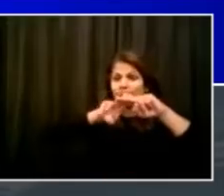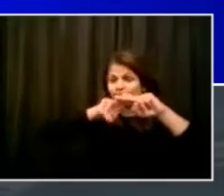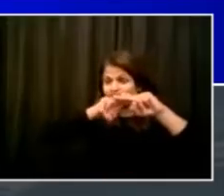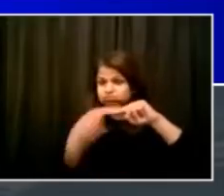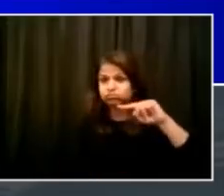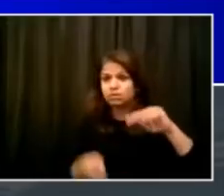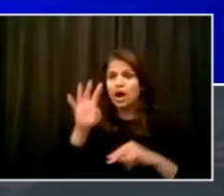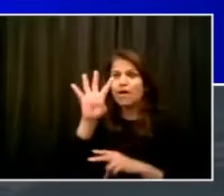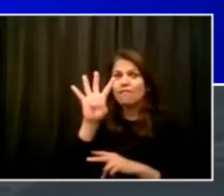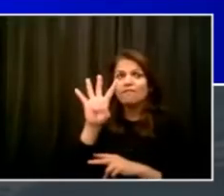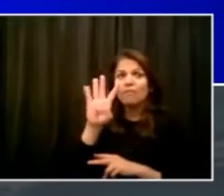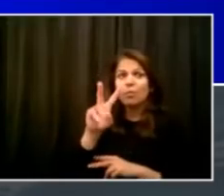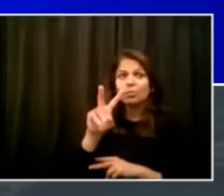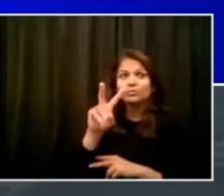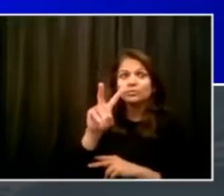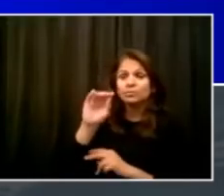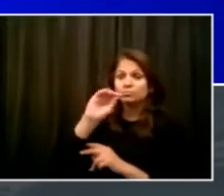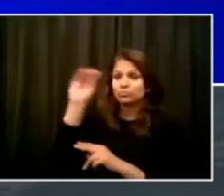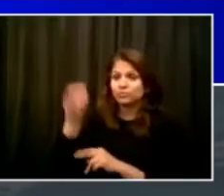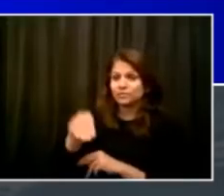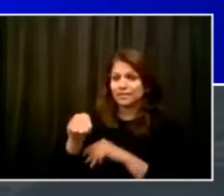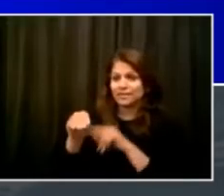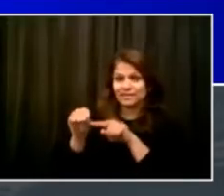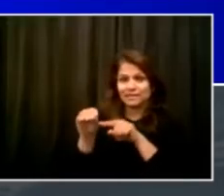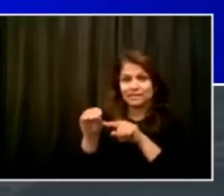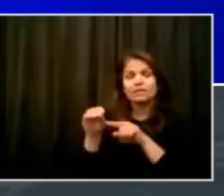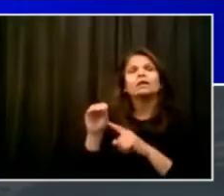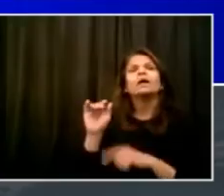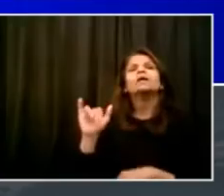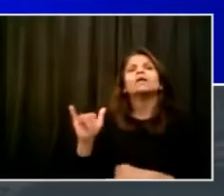a 91% drop in vaccinations.